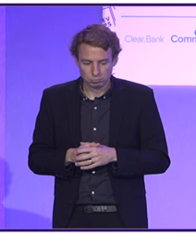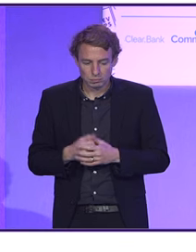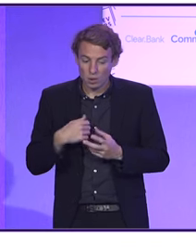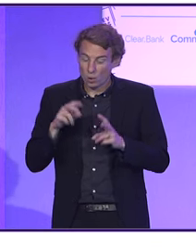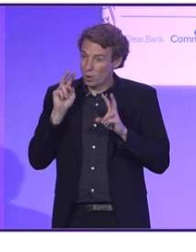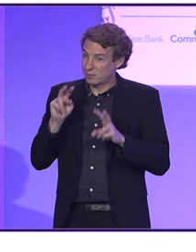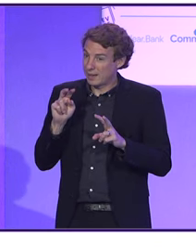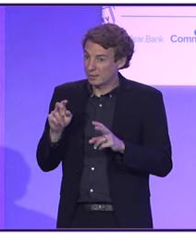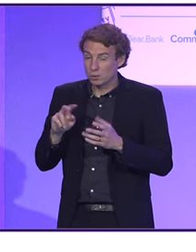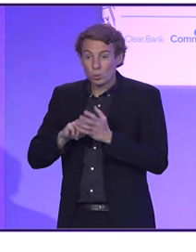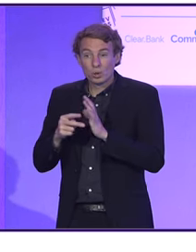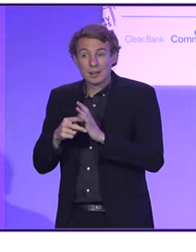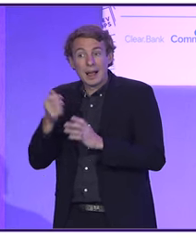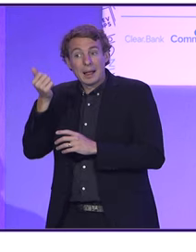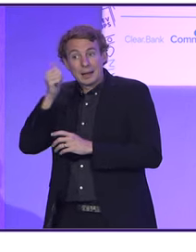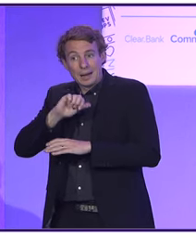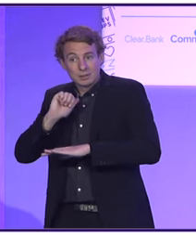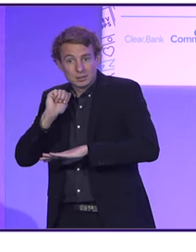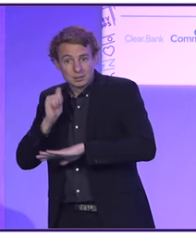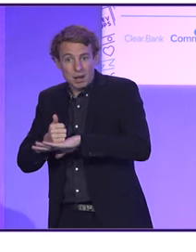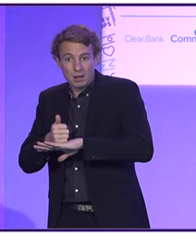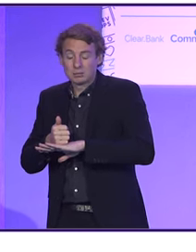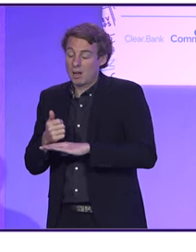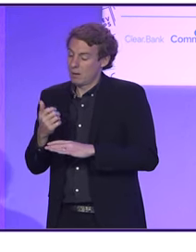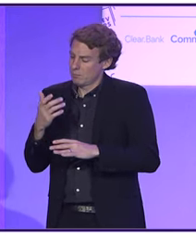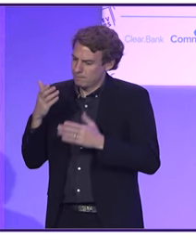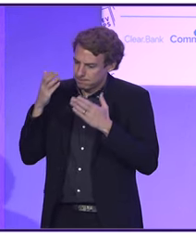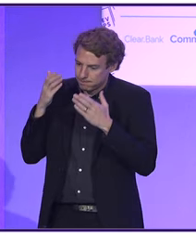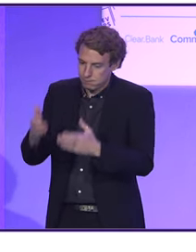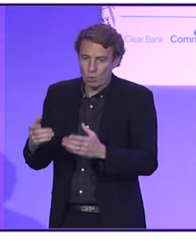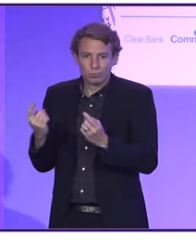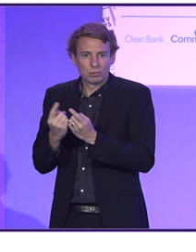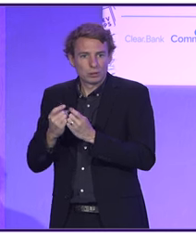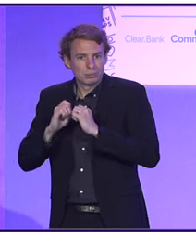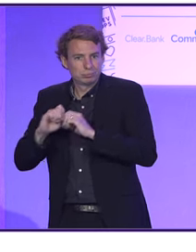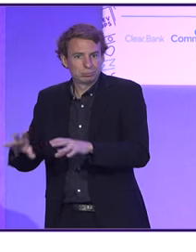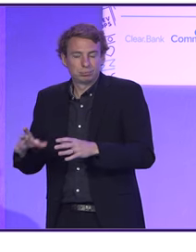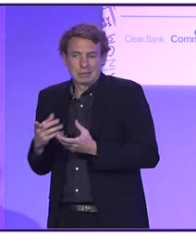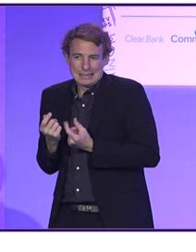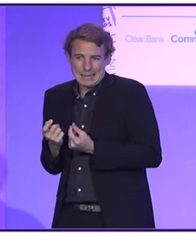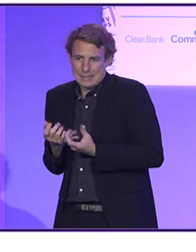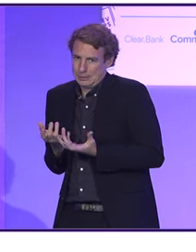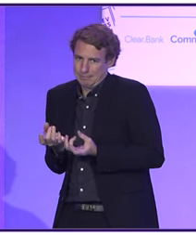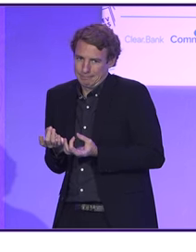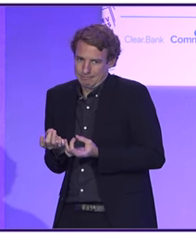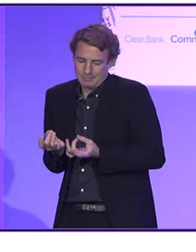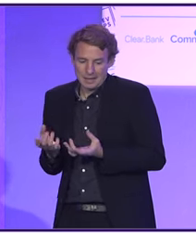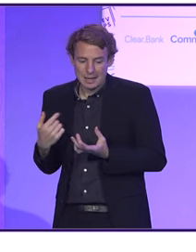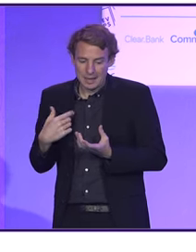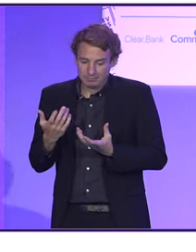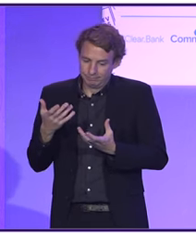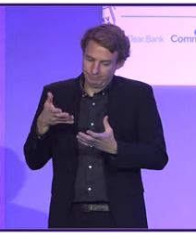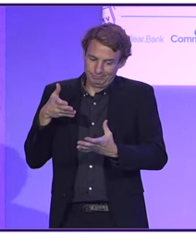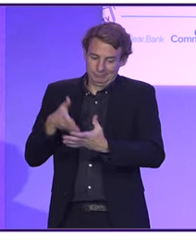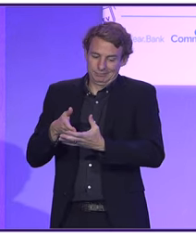The organization is very much like a startup, fully focused on going to market and their products. Very, very scarce on cash. And tech lead is a massive bottleneck. They